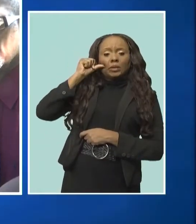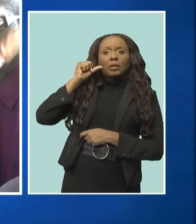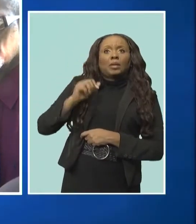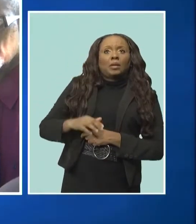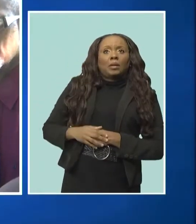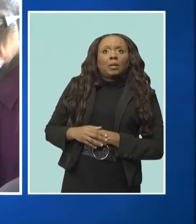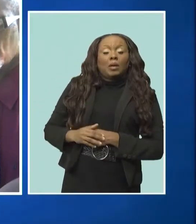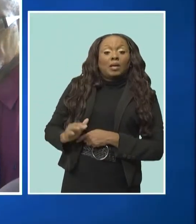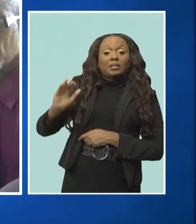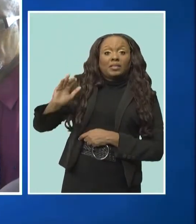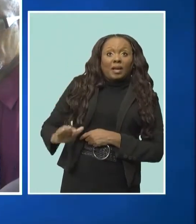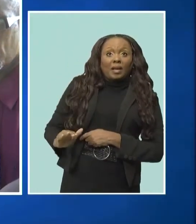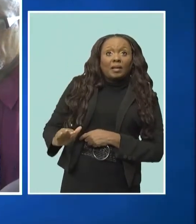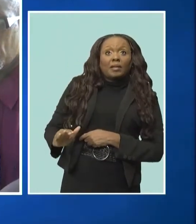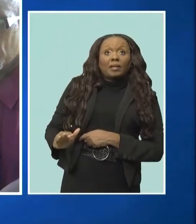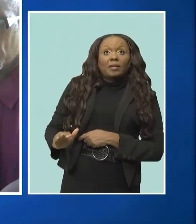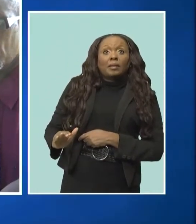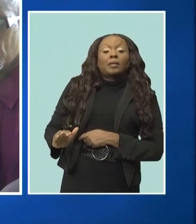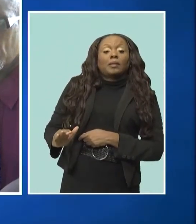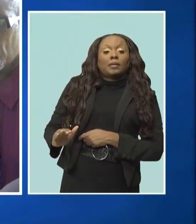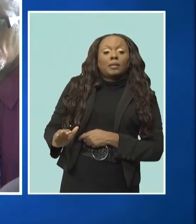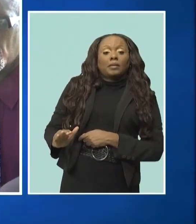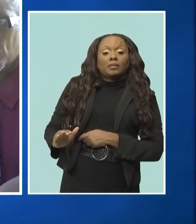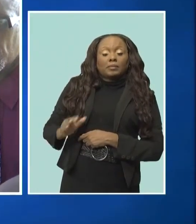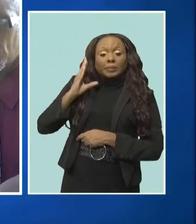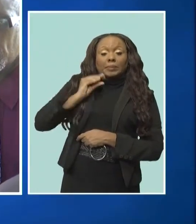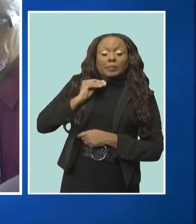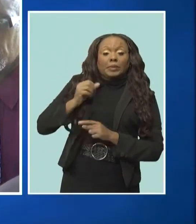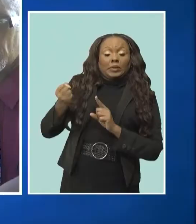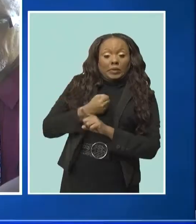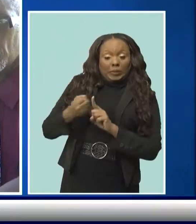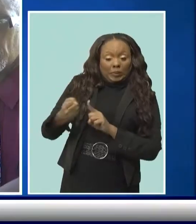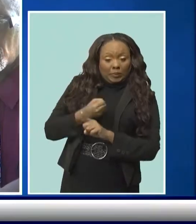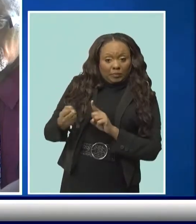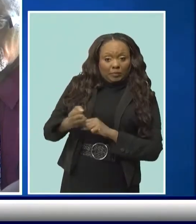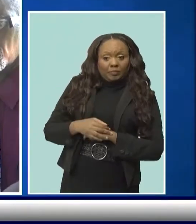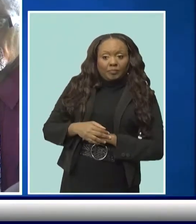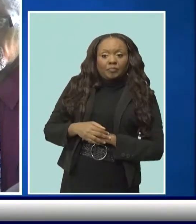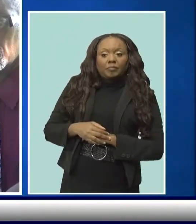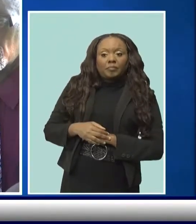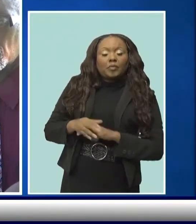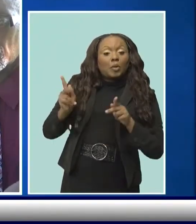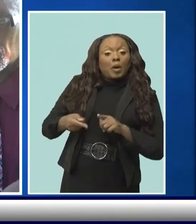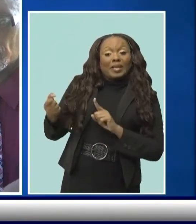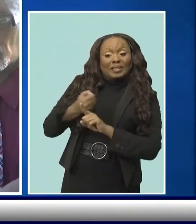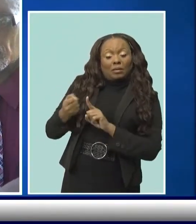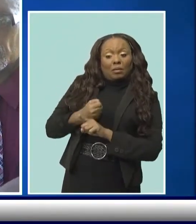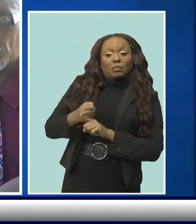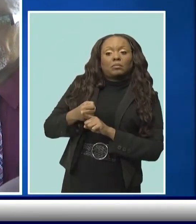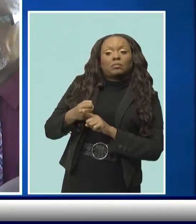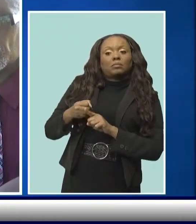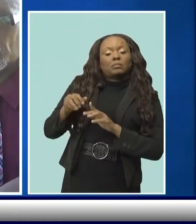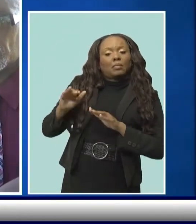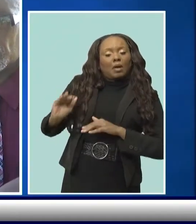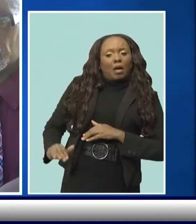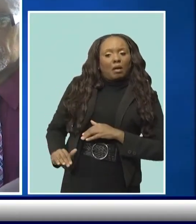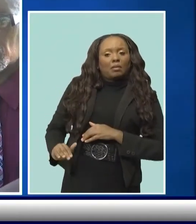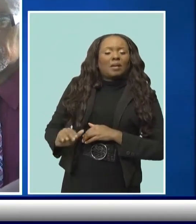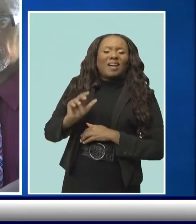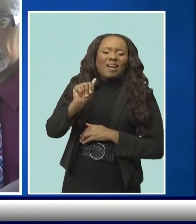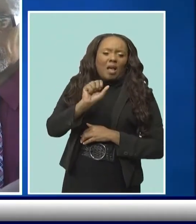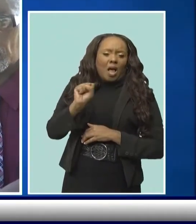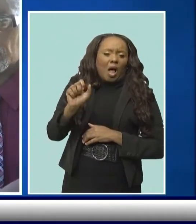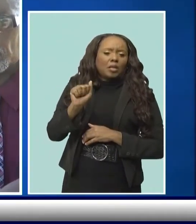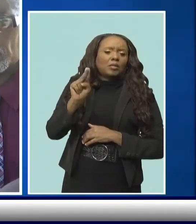assaulted, and the matter is now in the police hands, and I have to say allegedly so, because